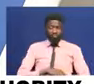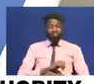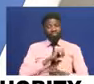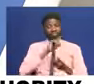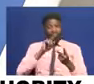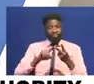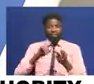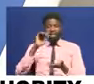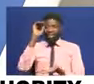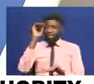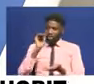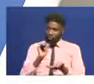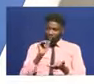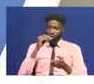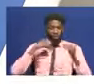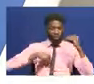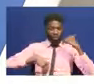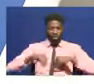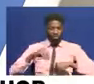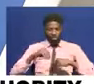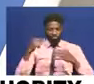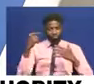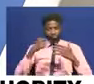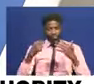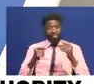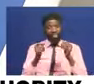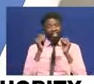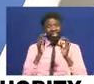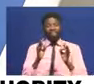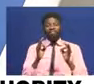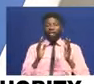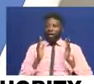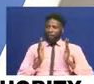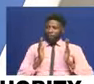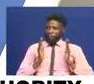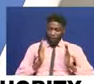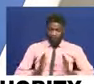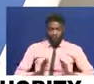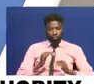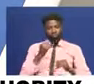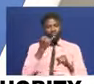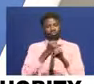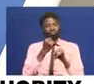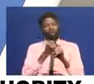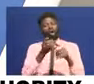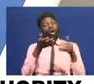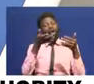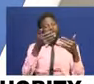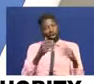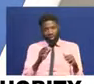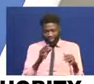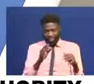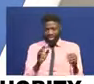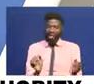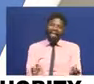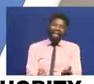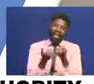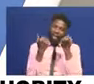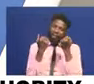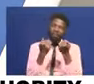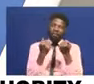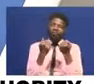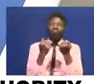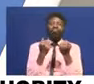fraud and so on. If anybody loses a job, it is a byproduct or a side effect of that. That is number one.